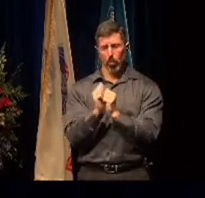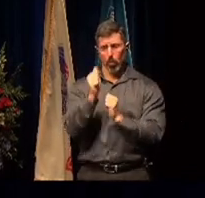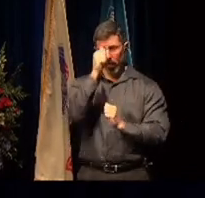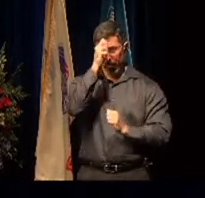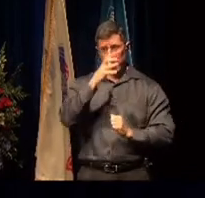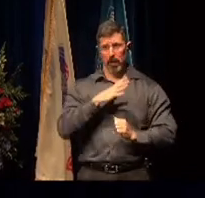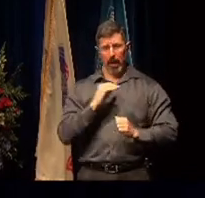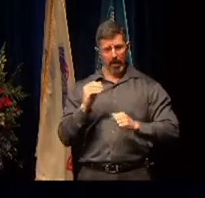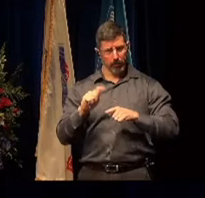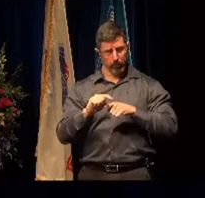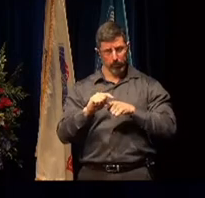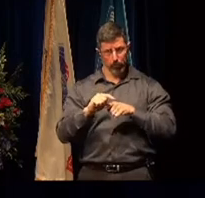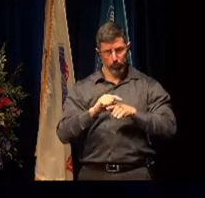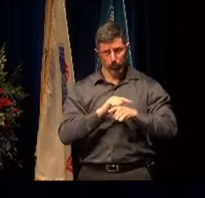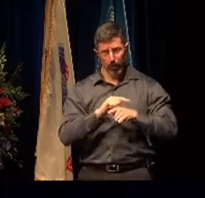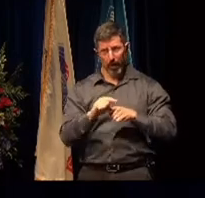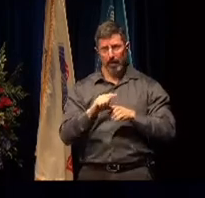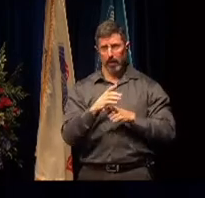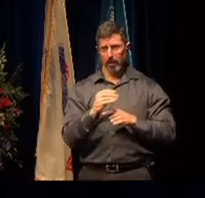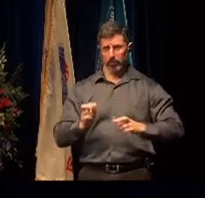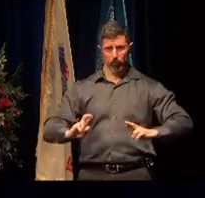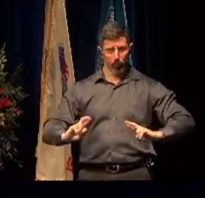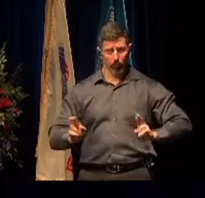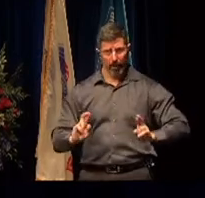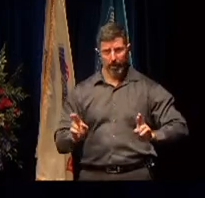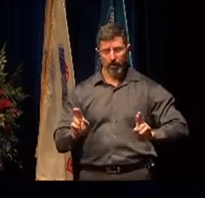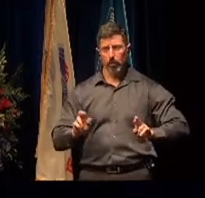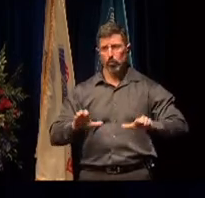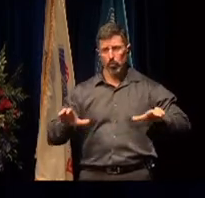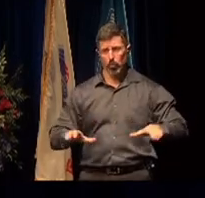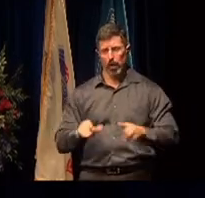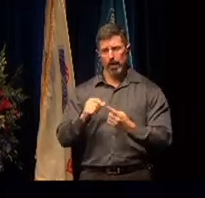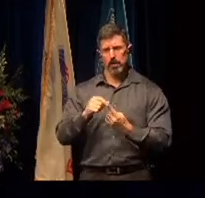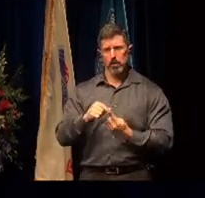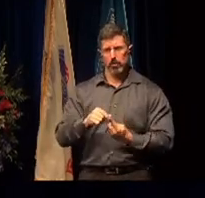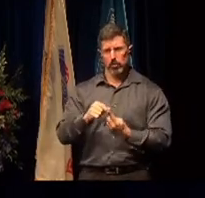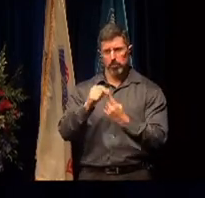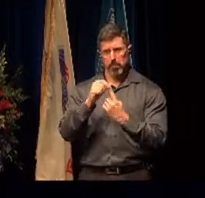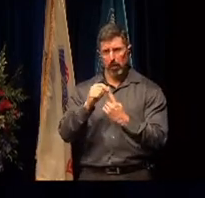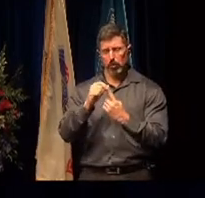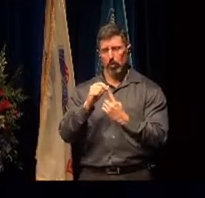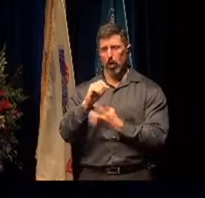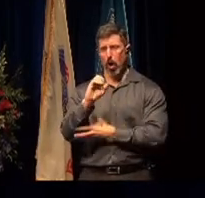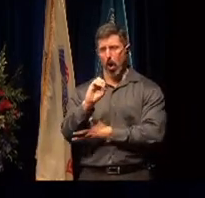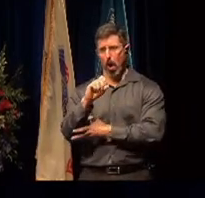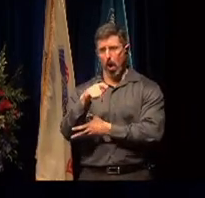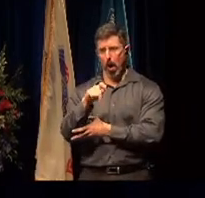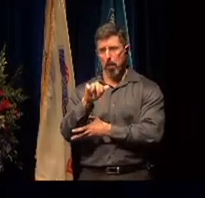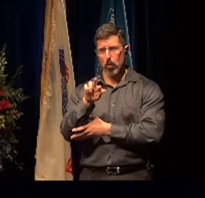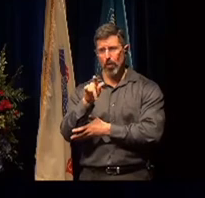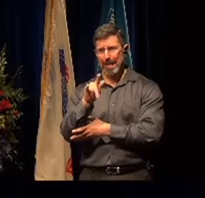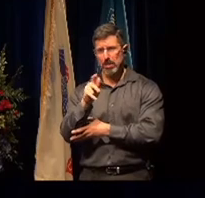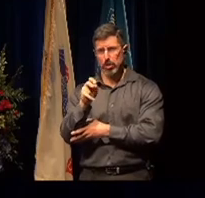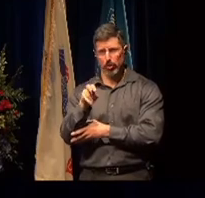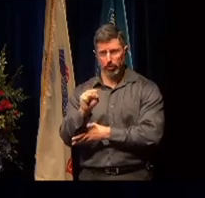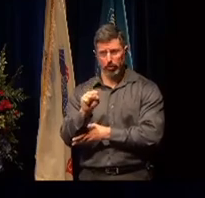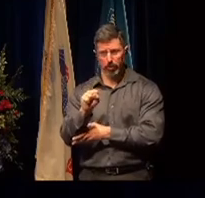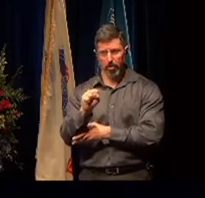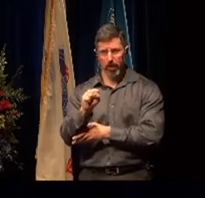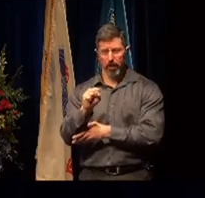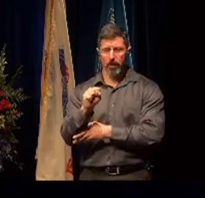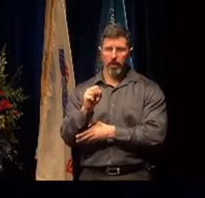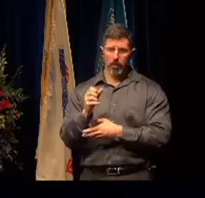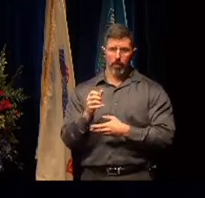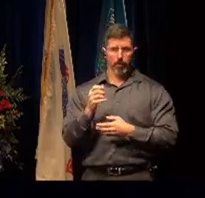and equipped to conduct special operations with a special focus on unconventional warfare,